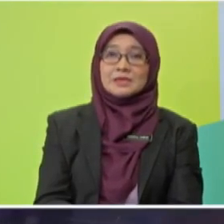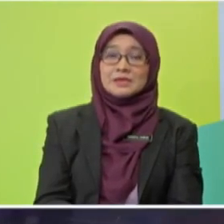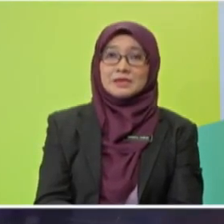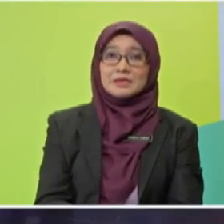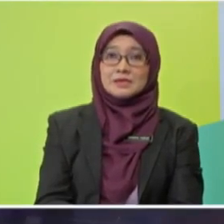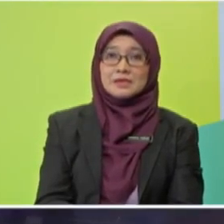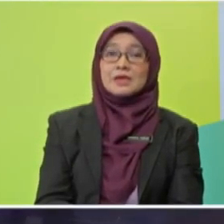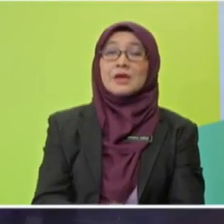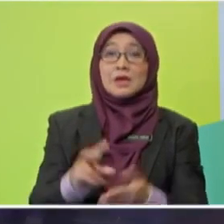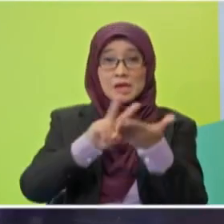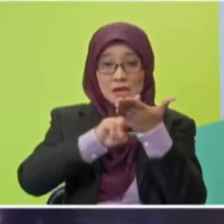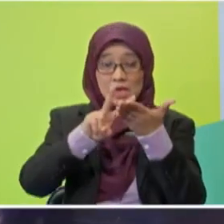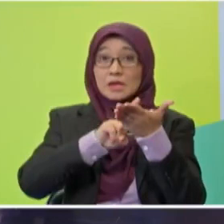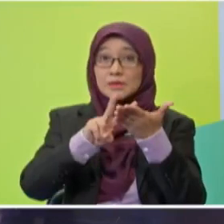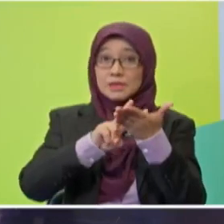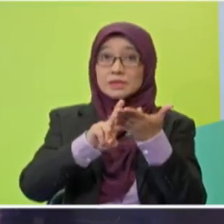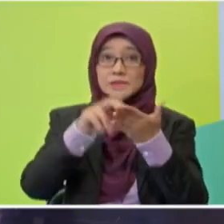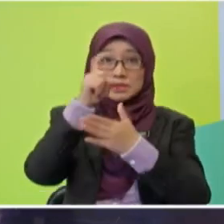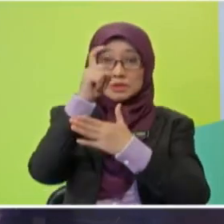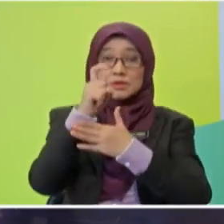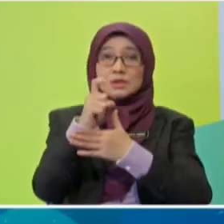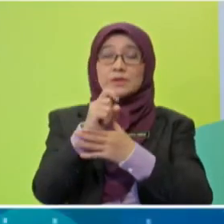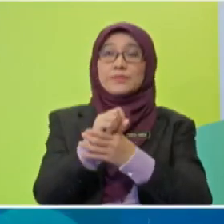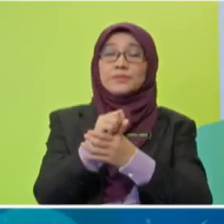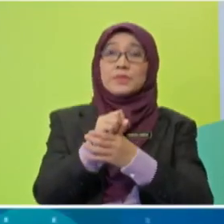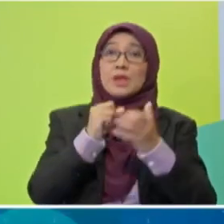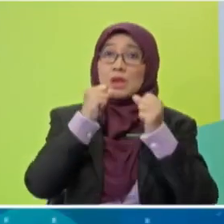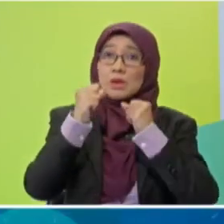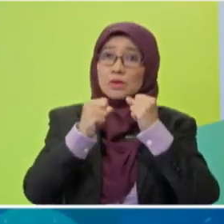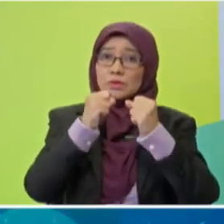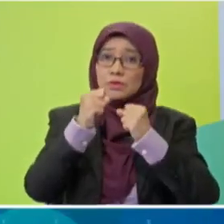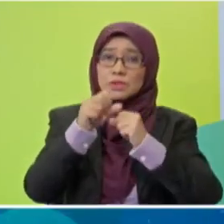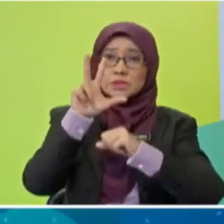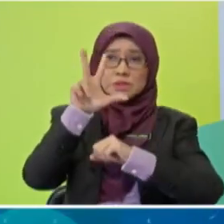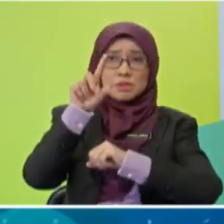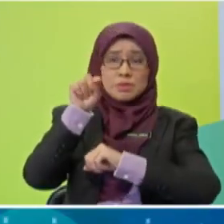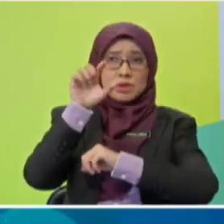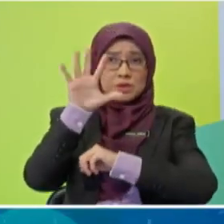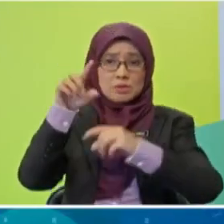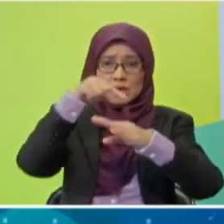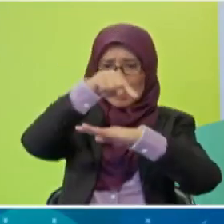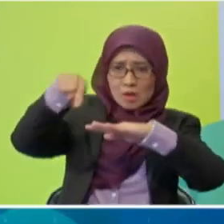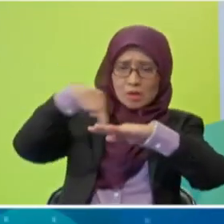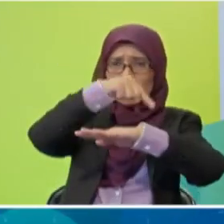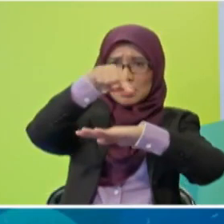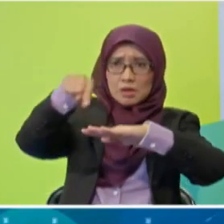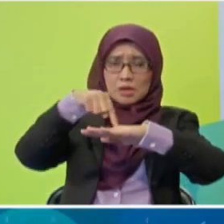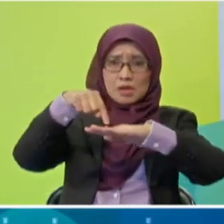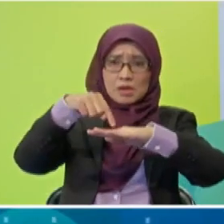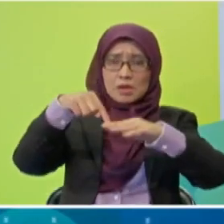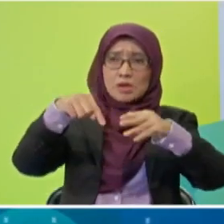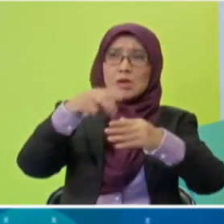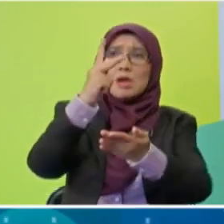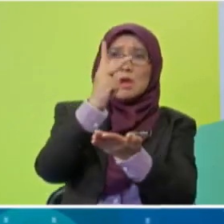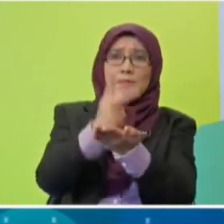read it out, Hanif? Okay, so the question is, Sivanis runs 3.5 rounds around TT Wangsa Park